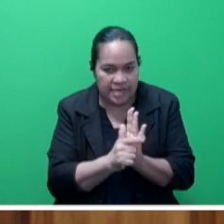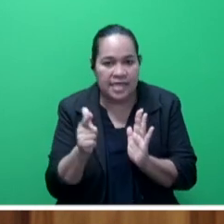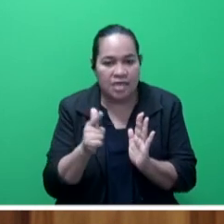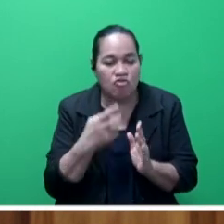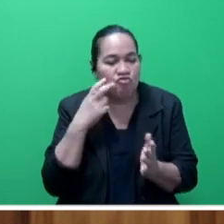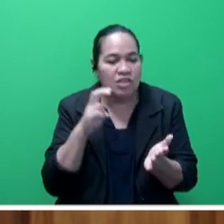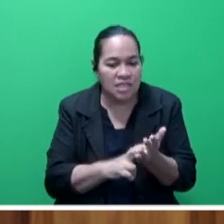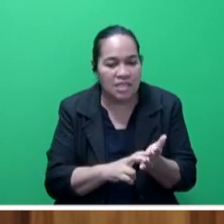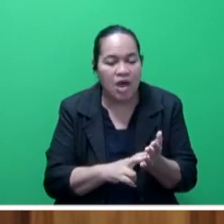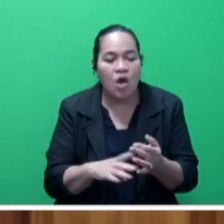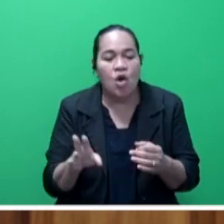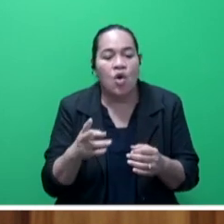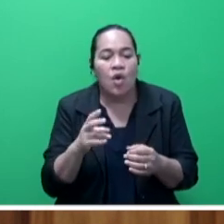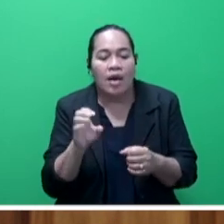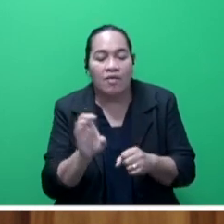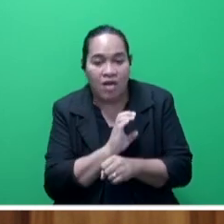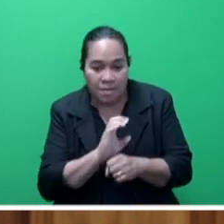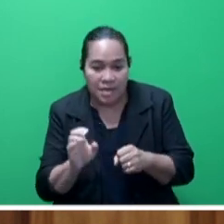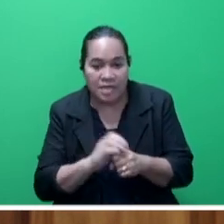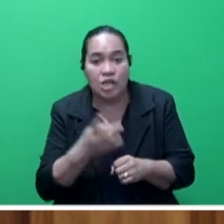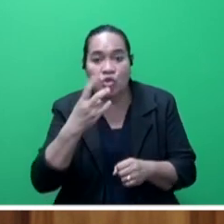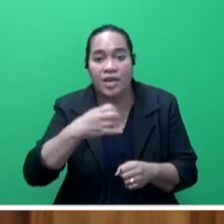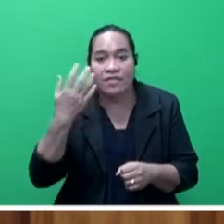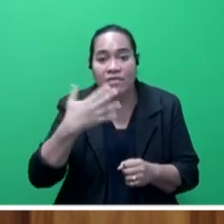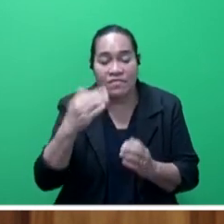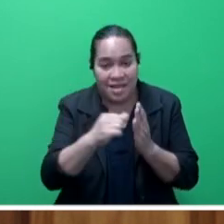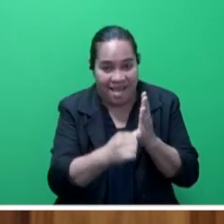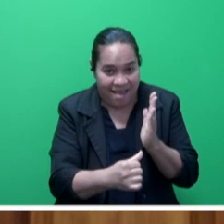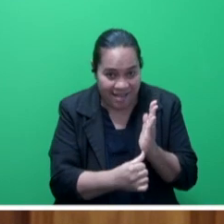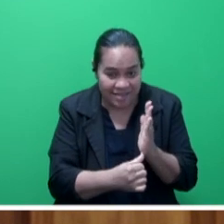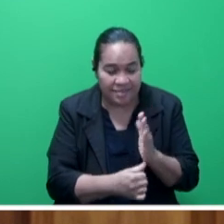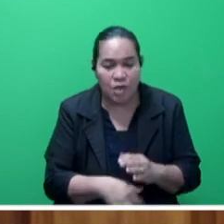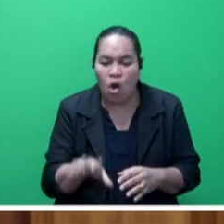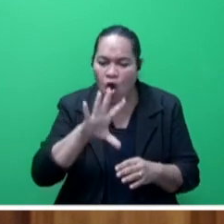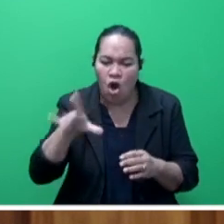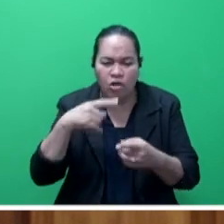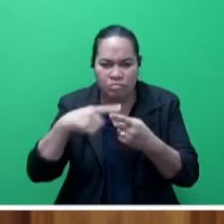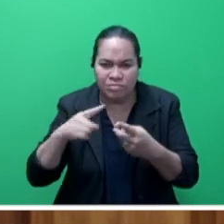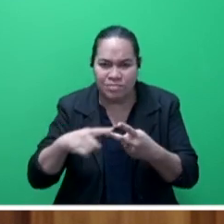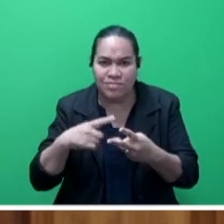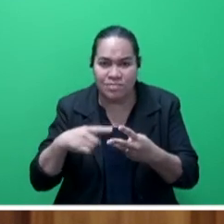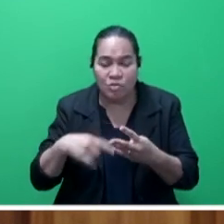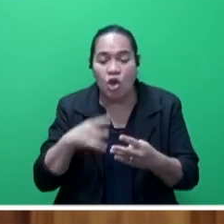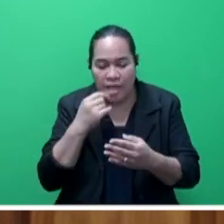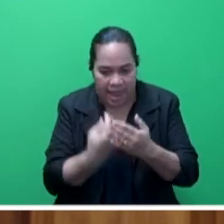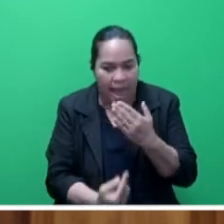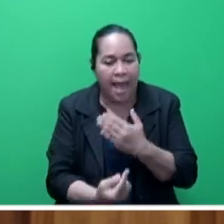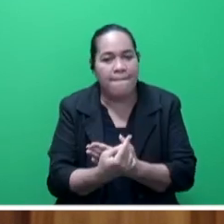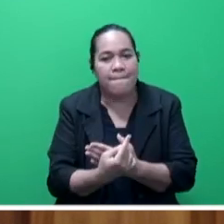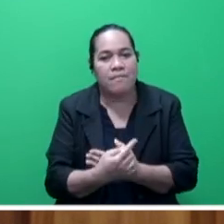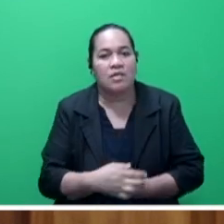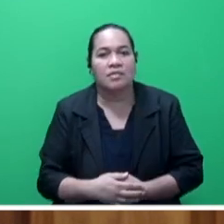with the Registrar of Companies in line with the Companies Act 2015 and register a tax number. All of this, Honourable Speaker, can happen online.